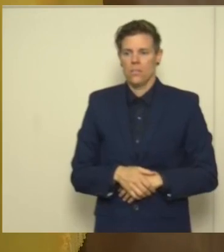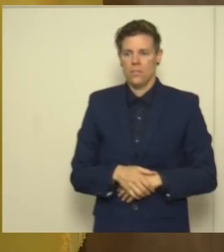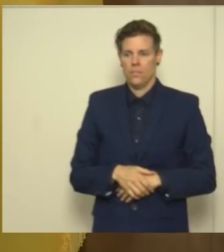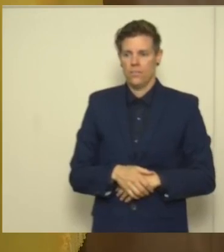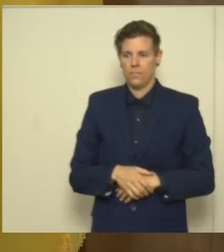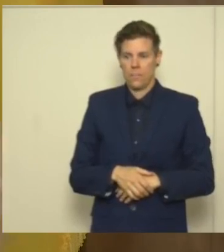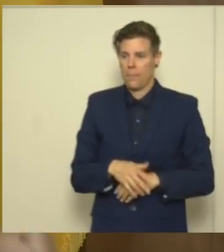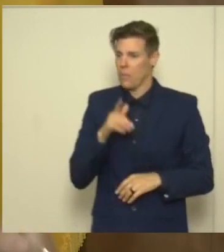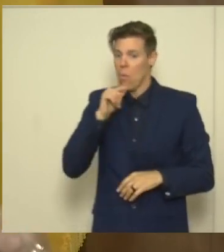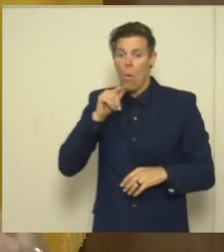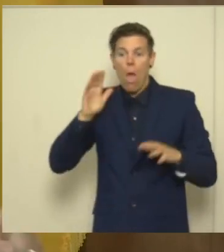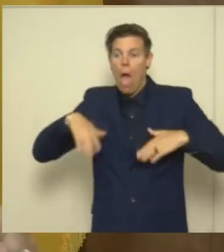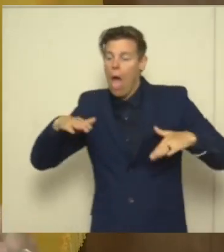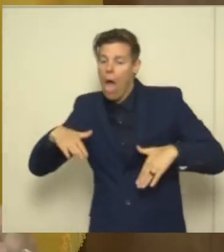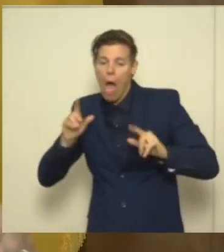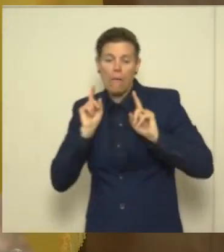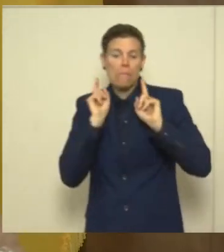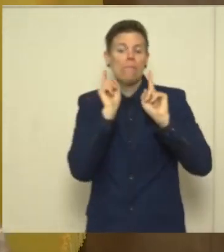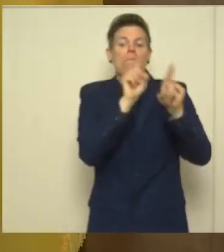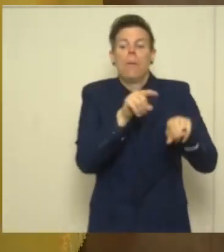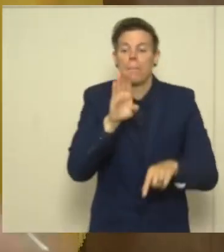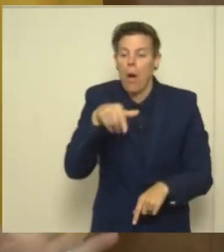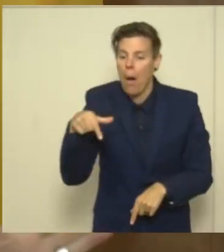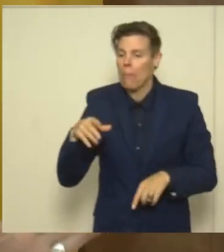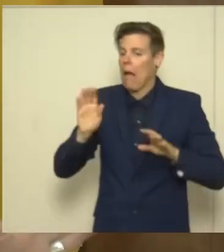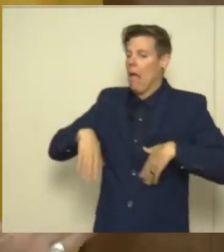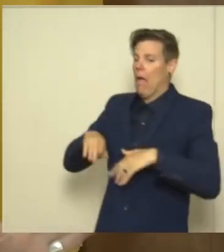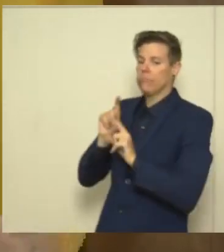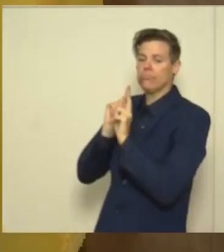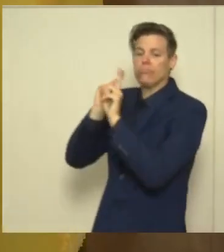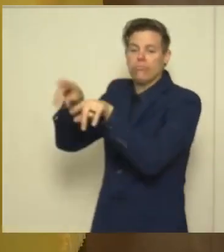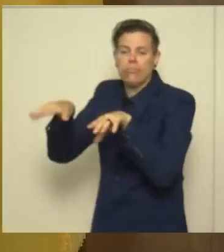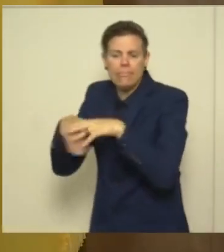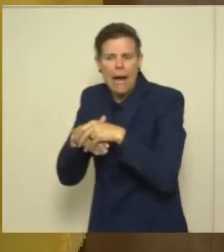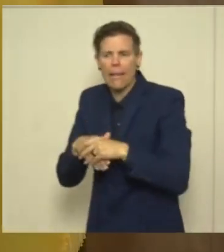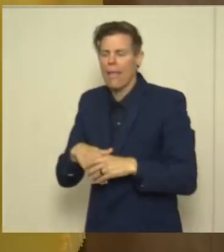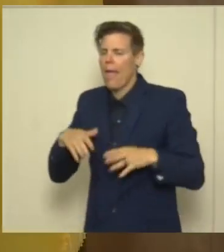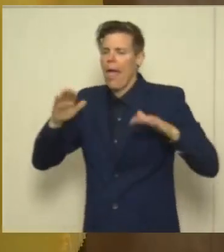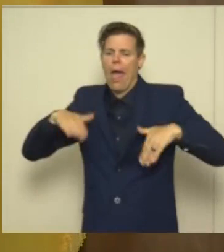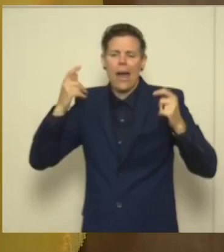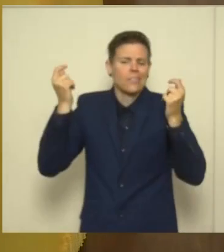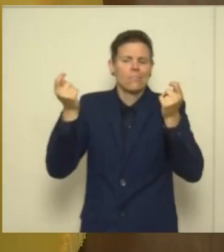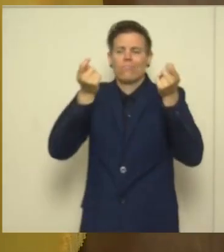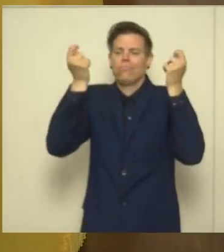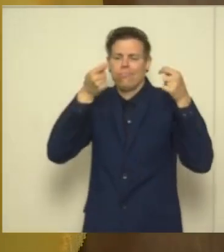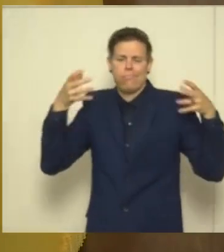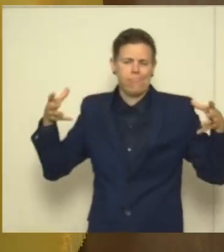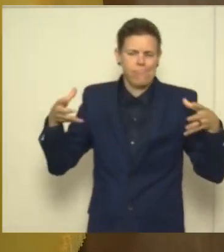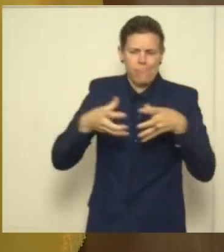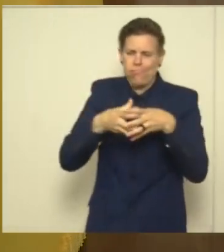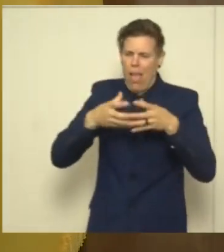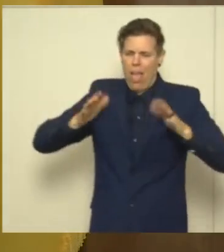barbecue or picnic or celebration of life or